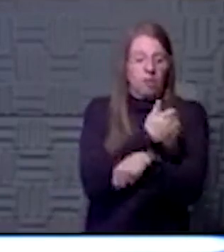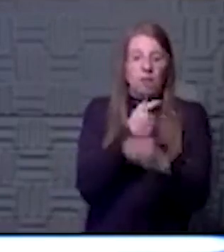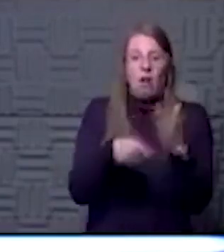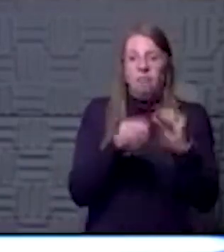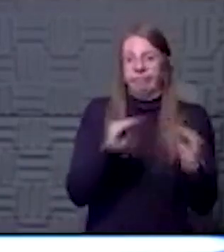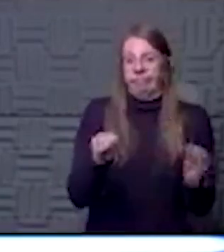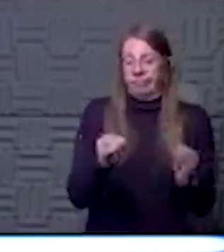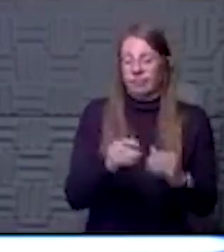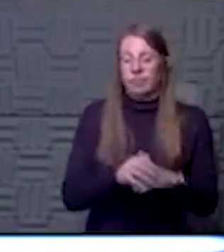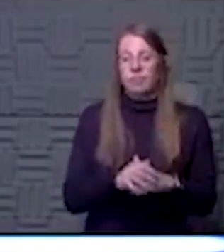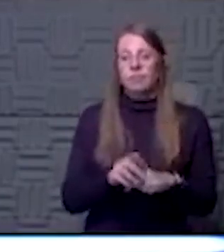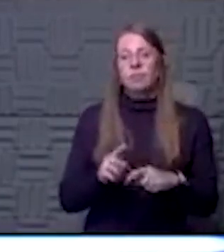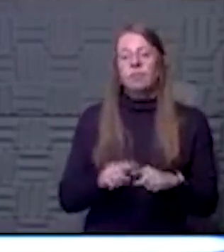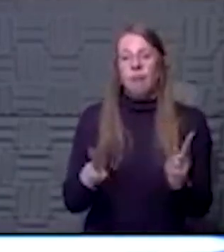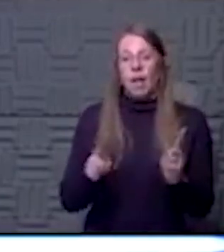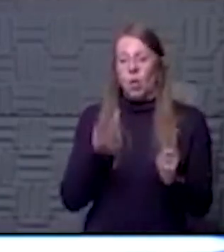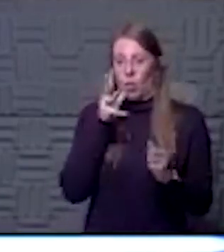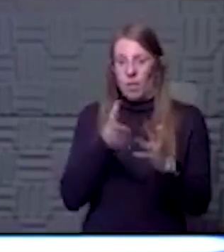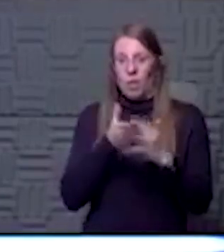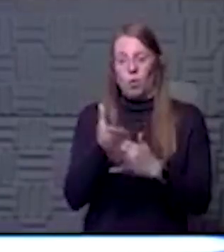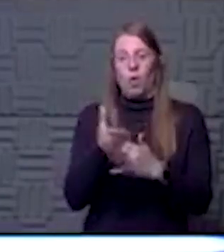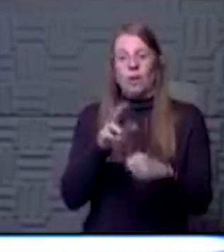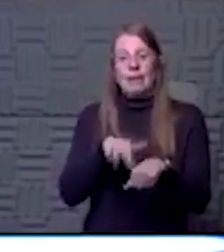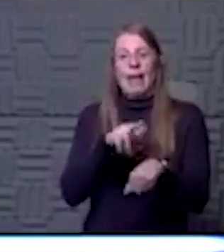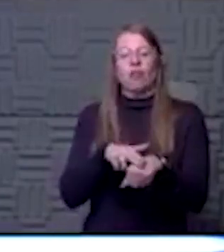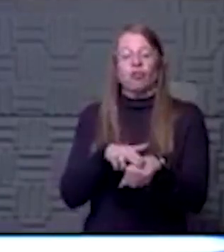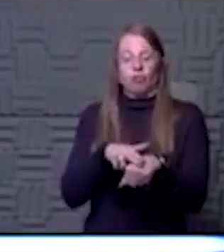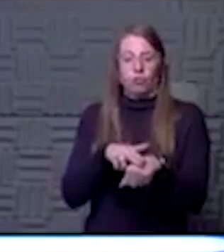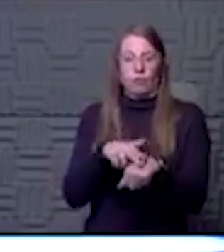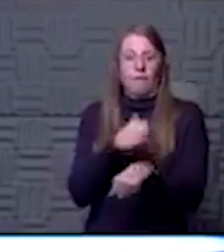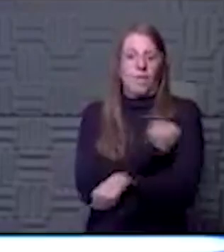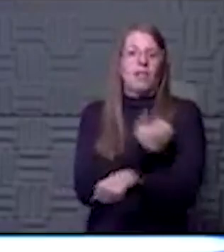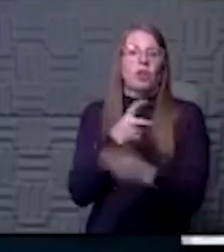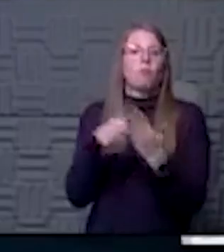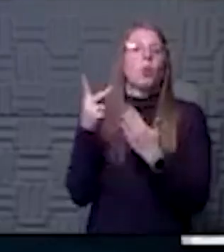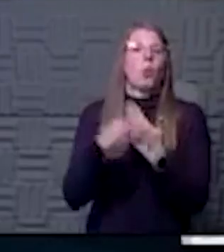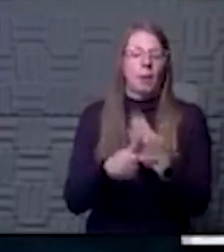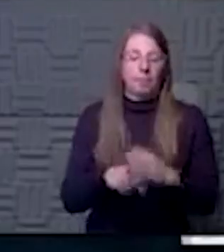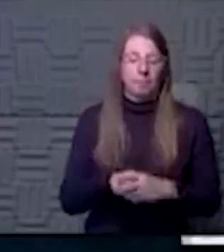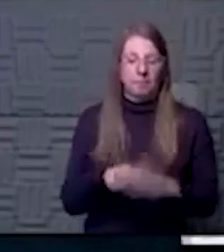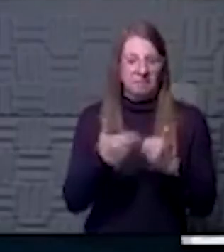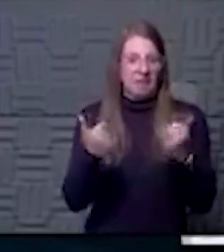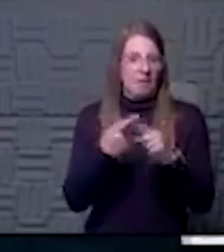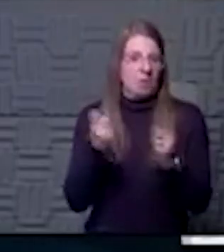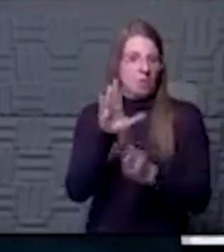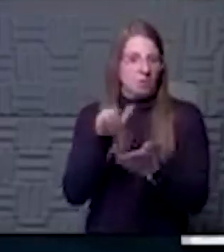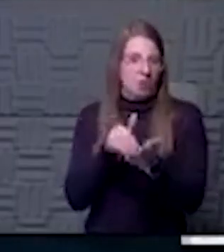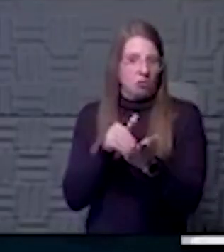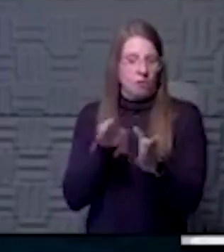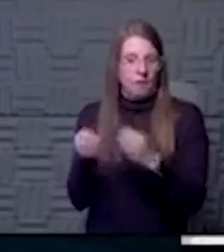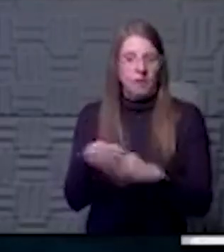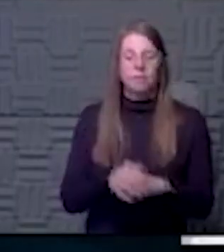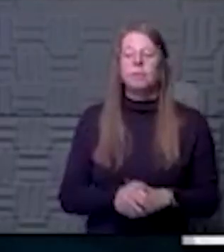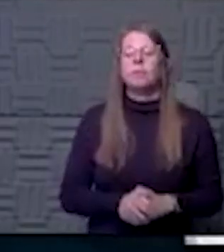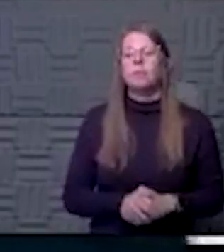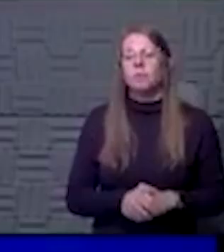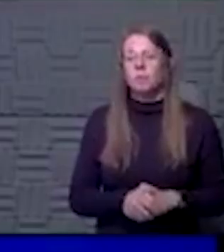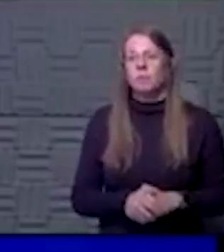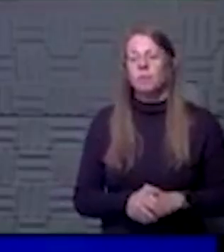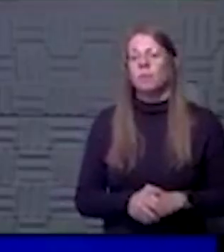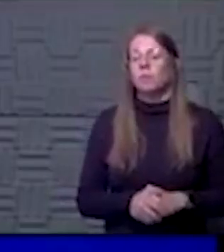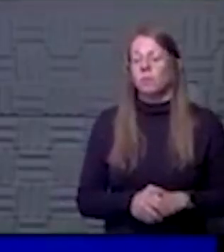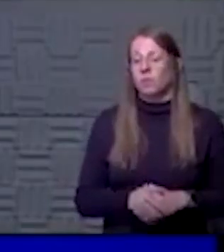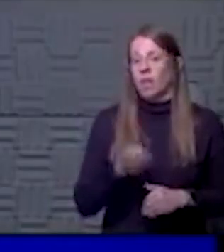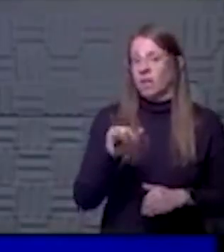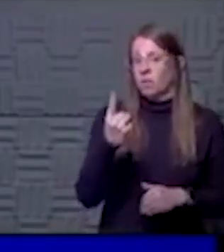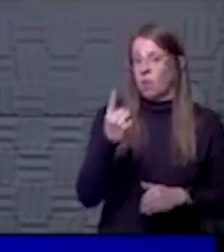it will be through the national vaccination program. You know, I'll tell you what, that's one thing you have to just say, that's